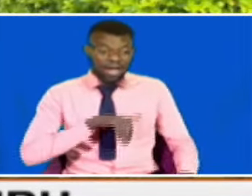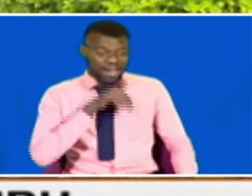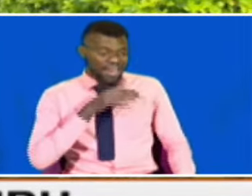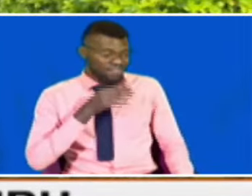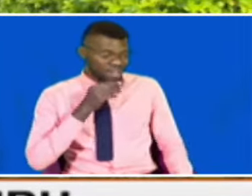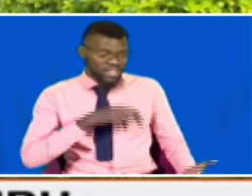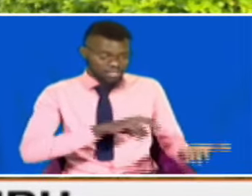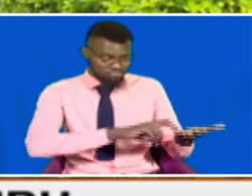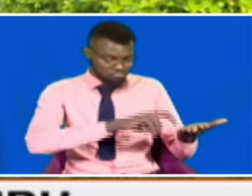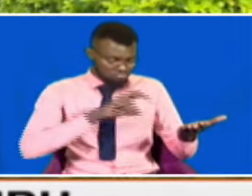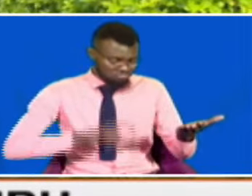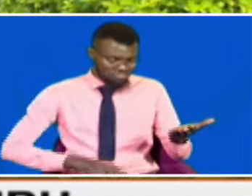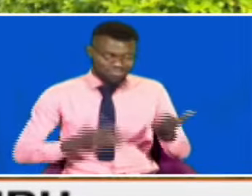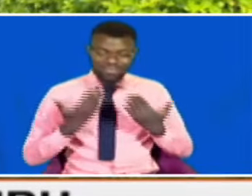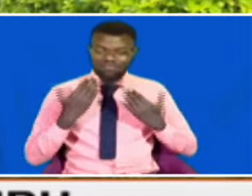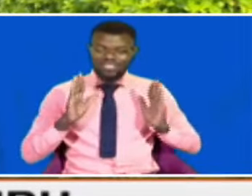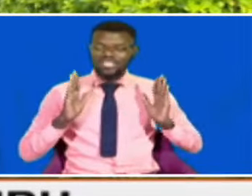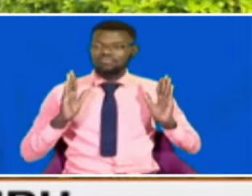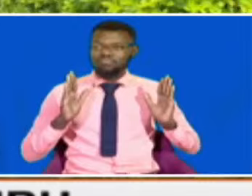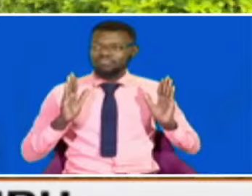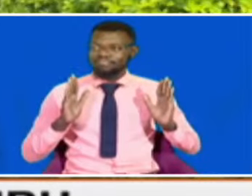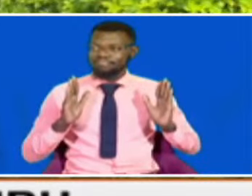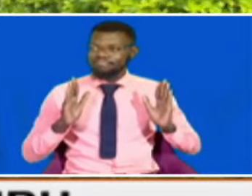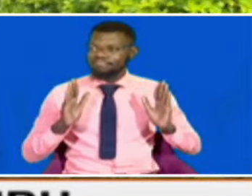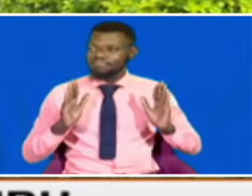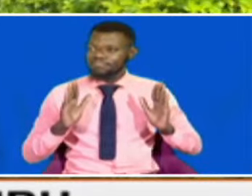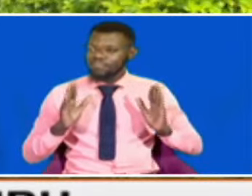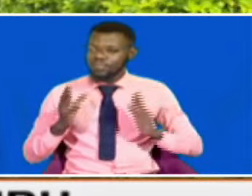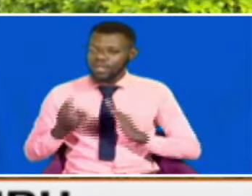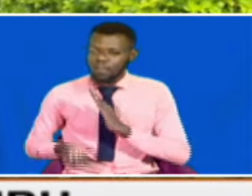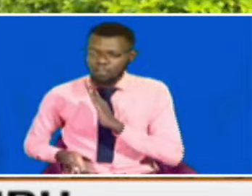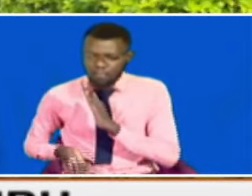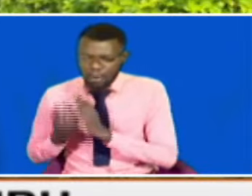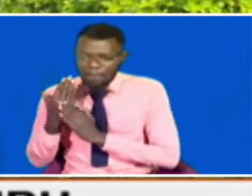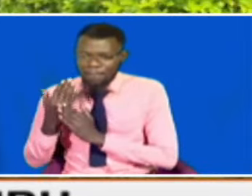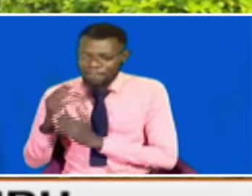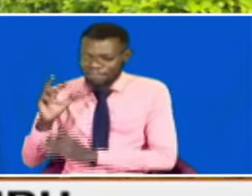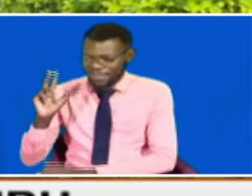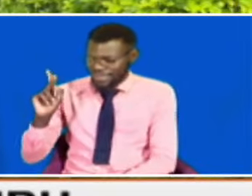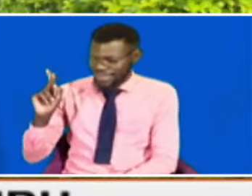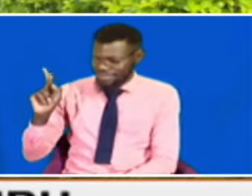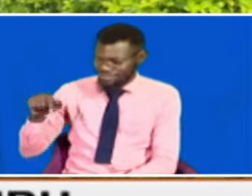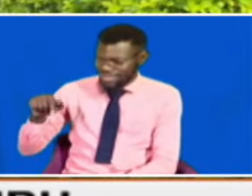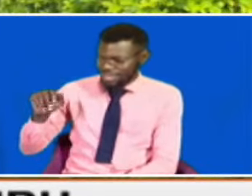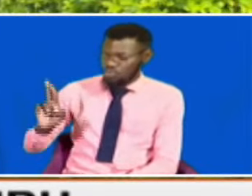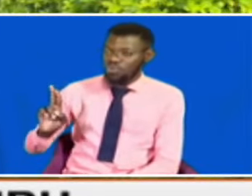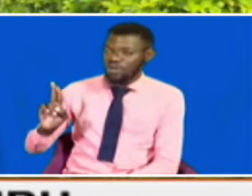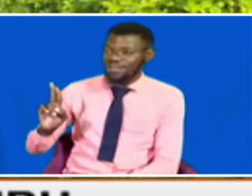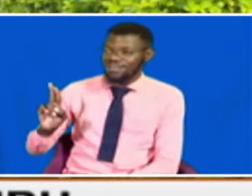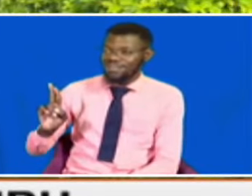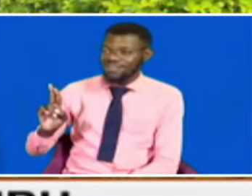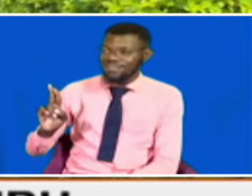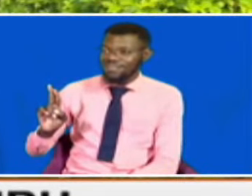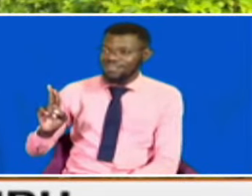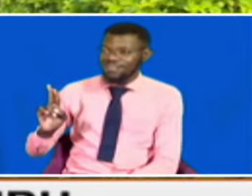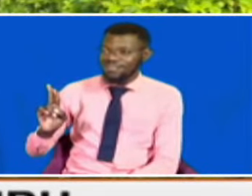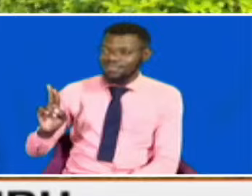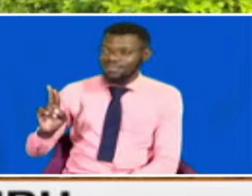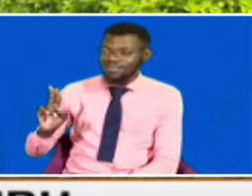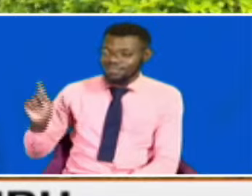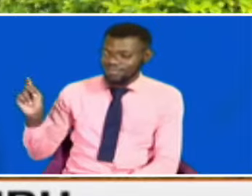akarisign, akaenda, akafufua KPU, Kenya People's